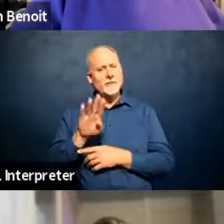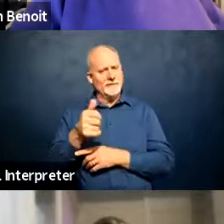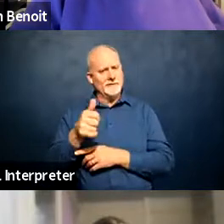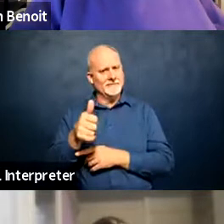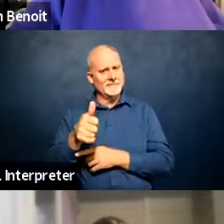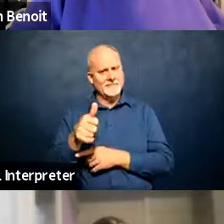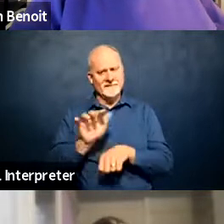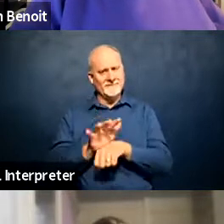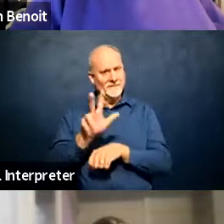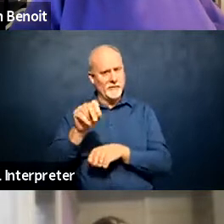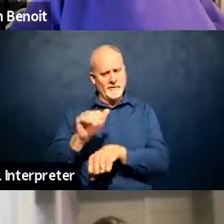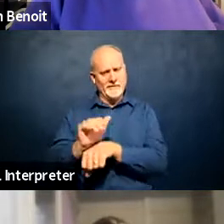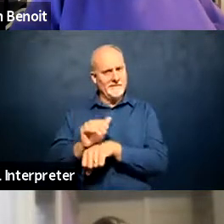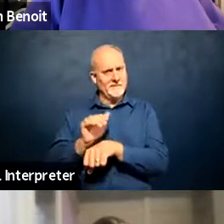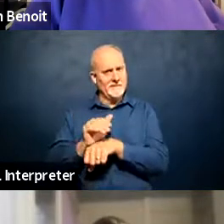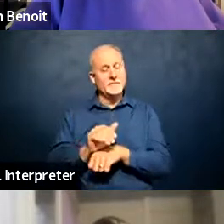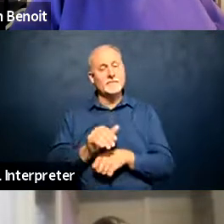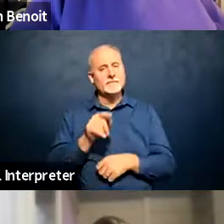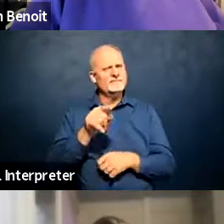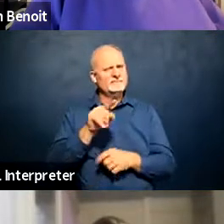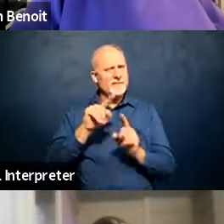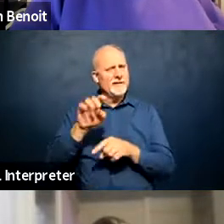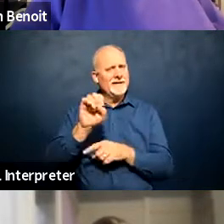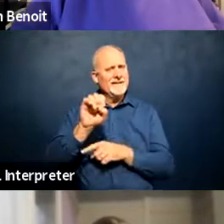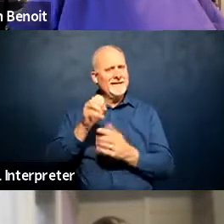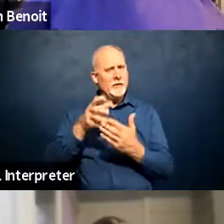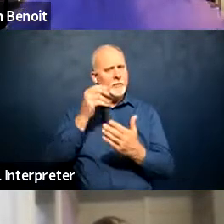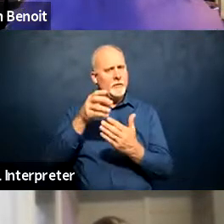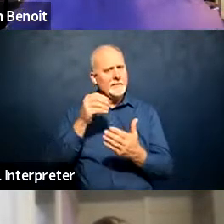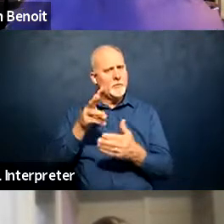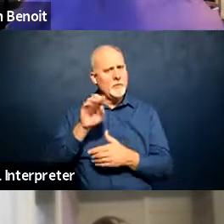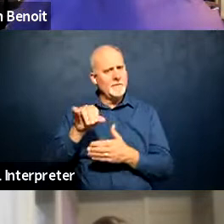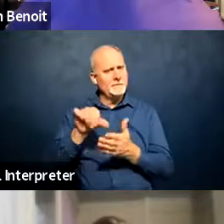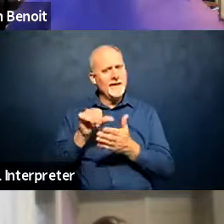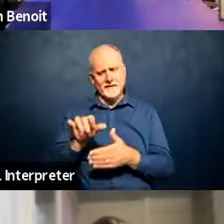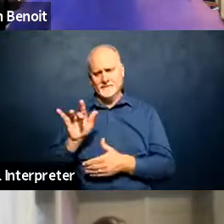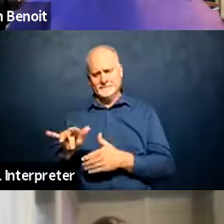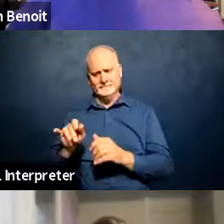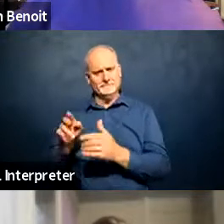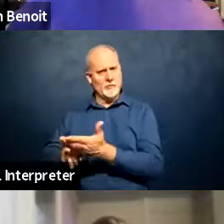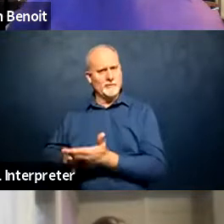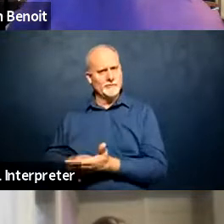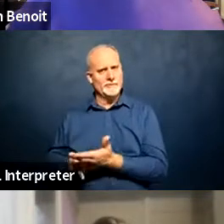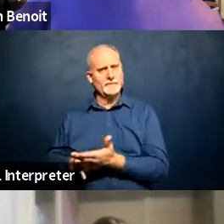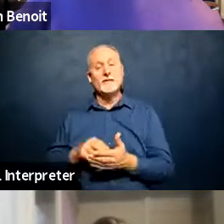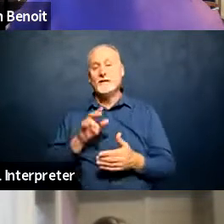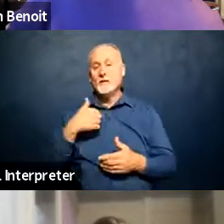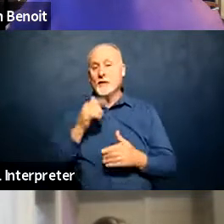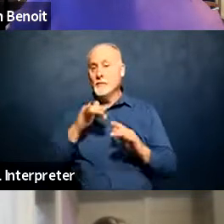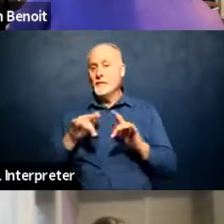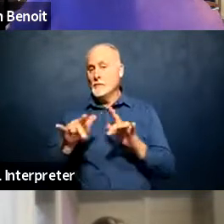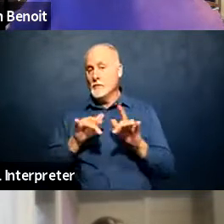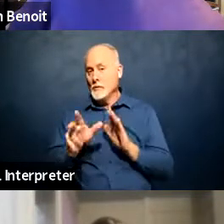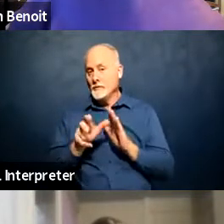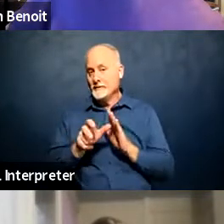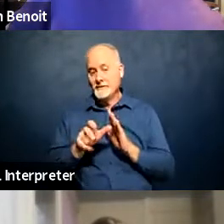at 5:30 p.m. And if you go to that e-learning website, you'll be able to register for that upcoming workshop. They'll also be recording that. So if that time